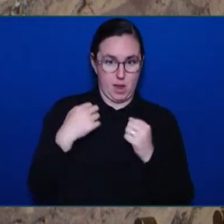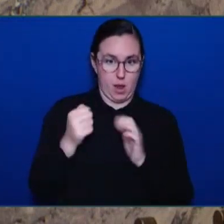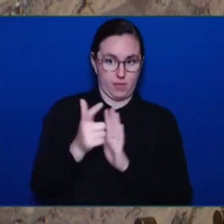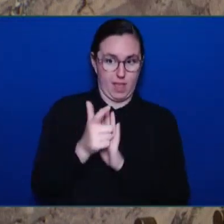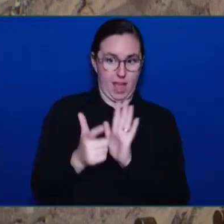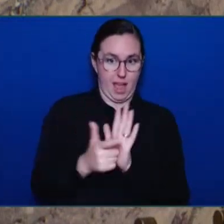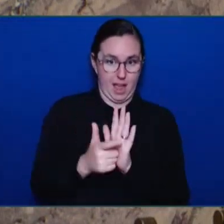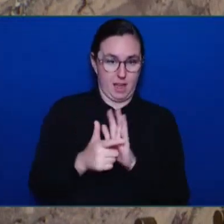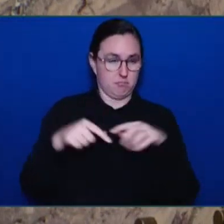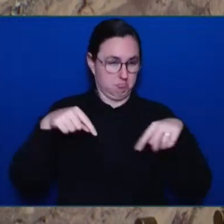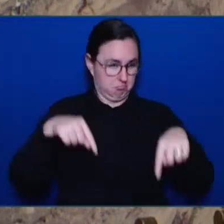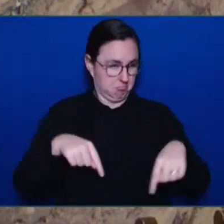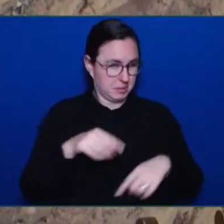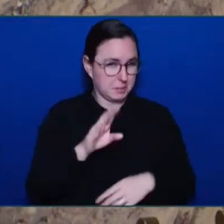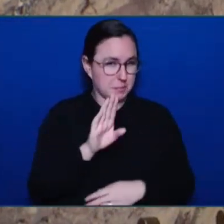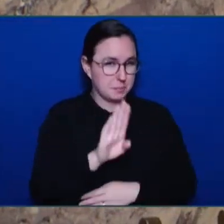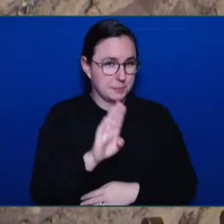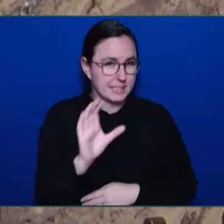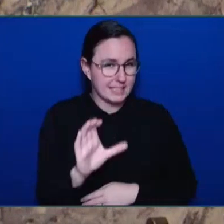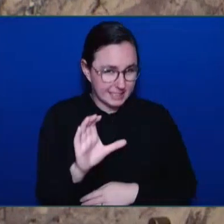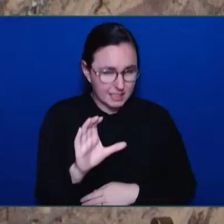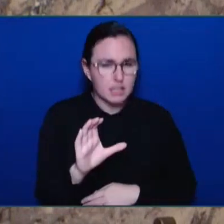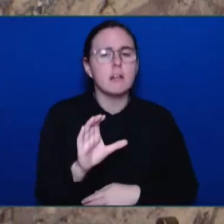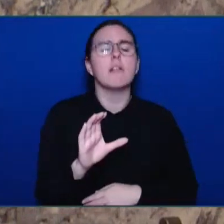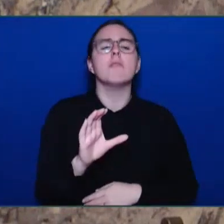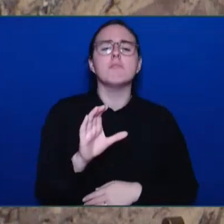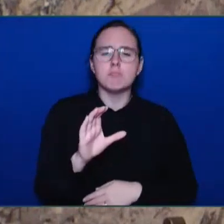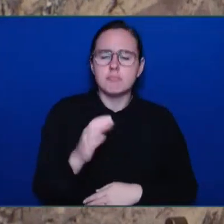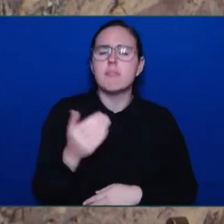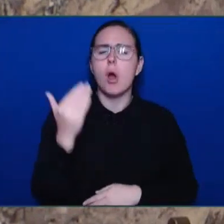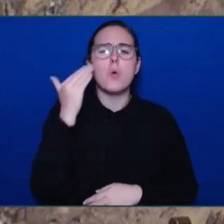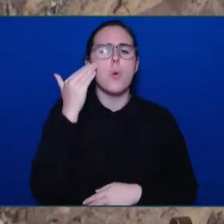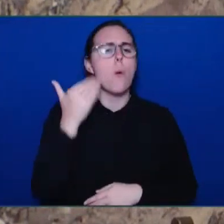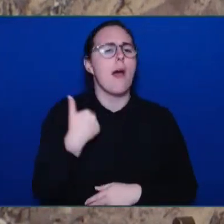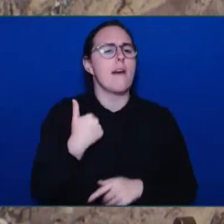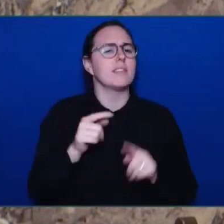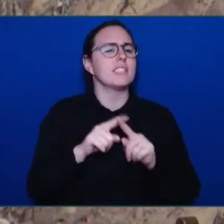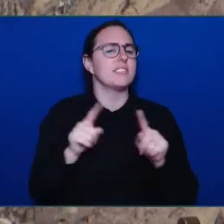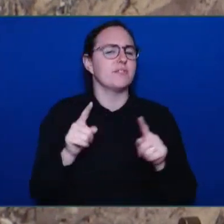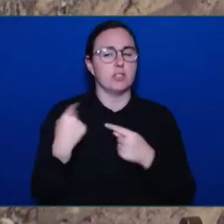of recommendations that have come forward to ensure that the operation of the Mental Health Act